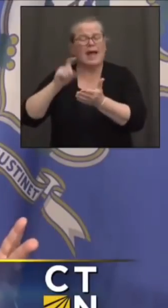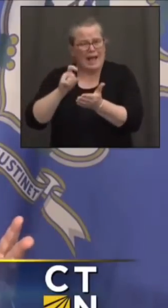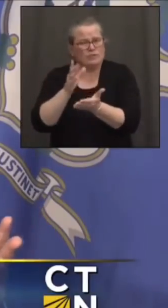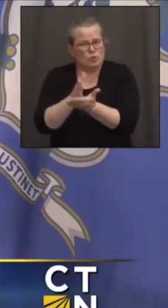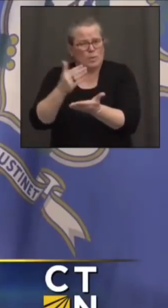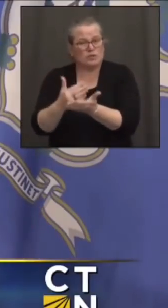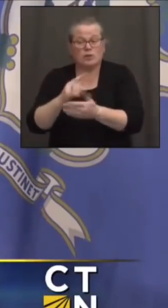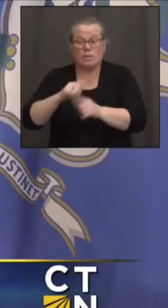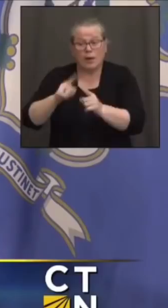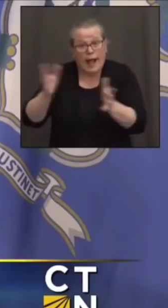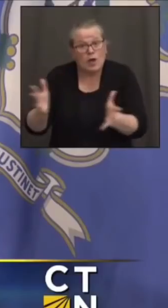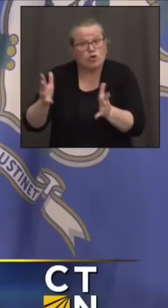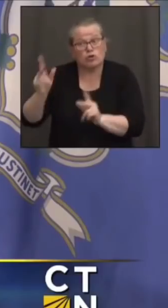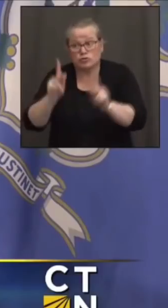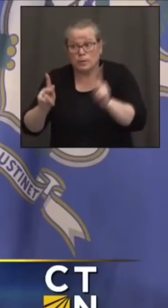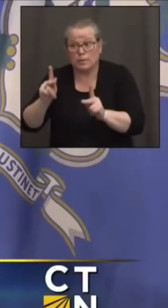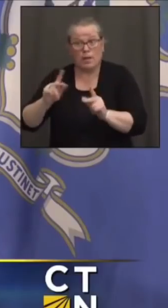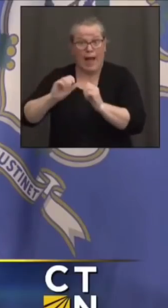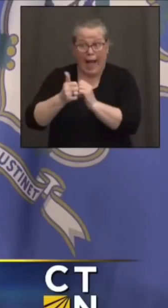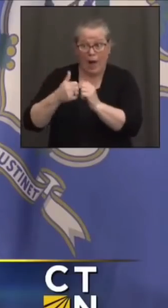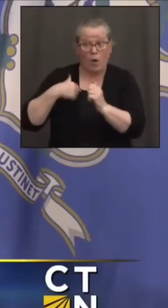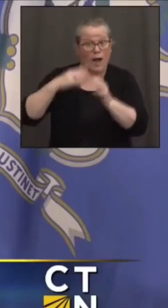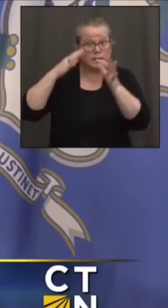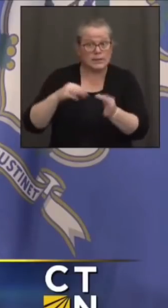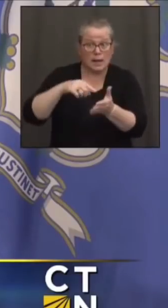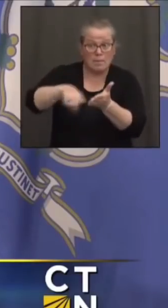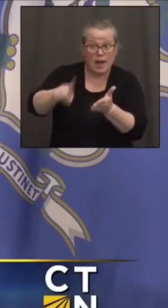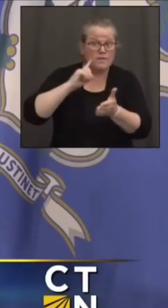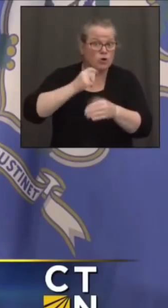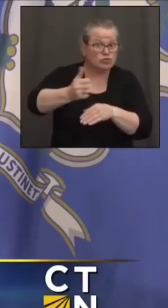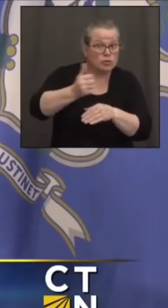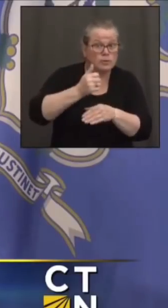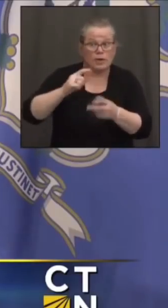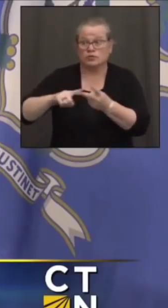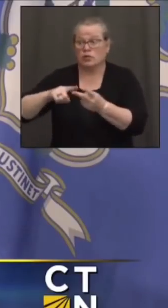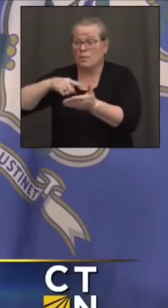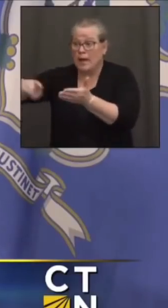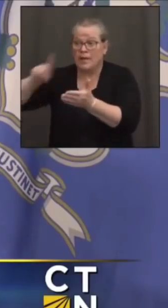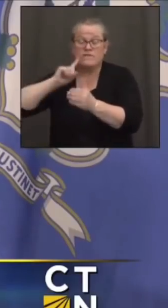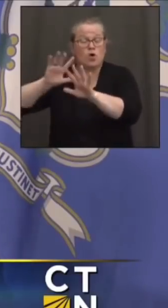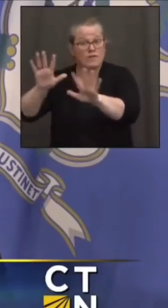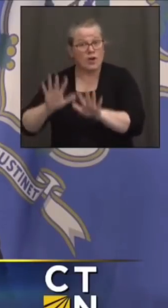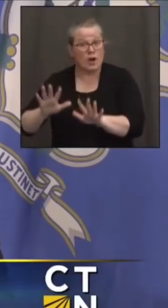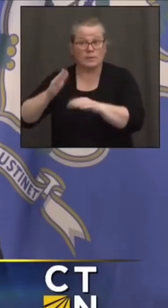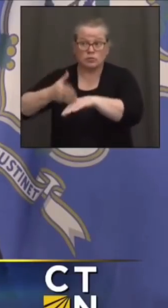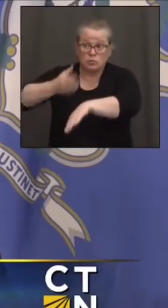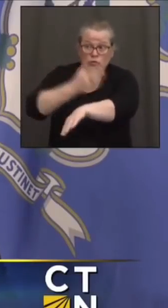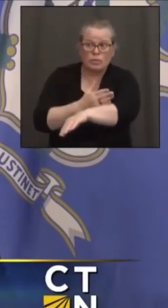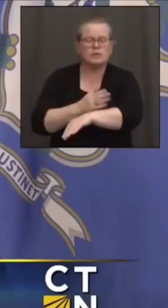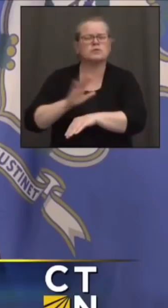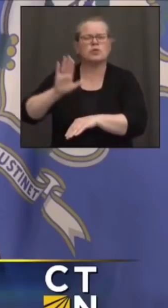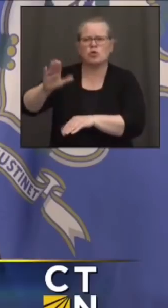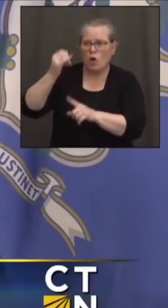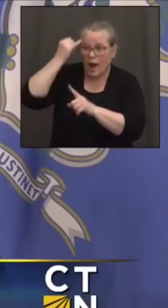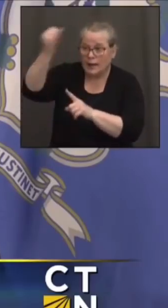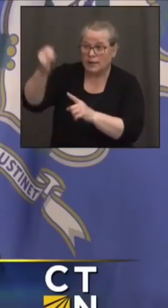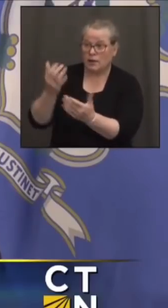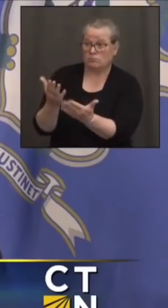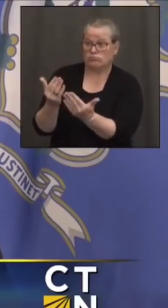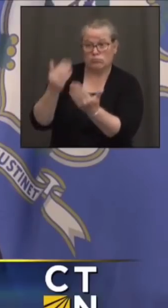I'm paying for transportation, you don't like how I'm paying for environmental improvements, what is your alternative?